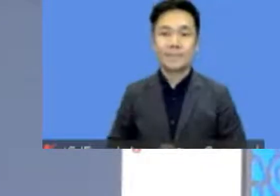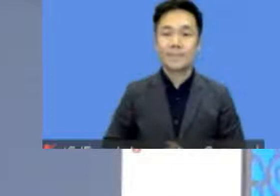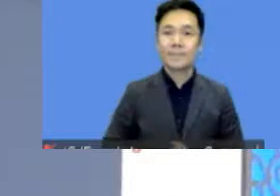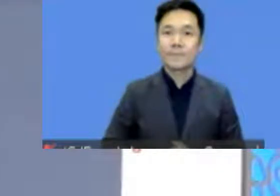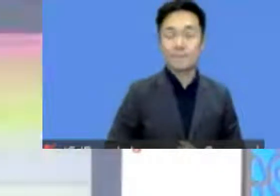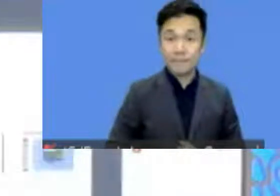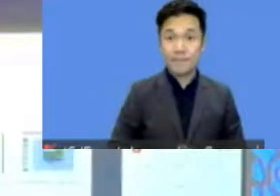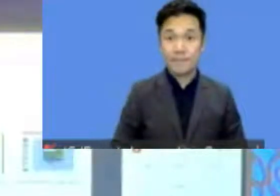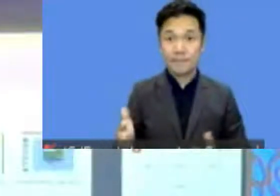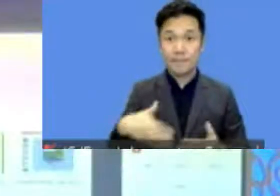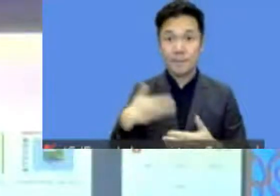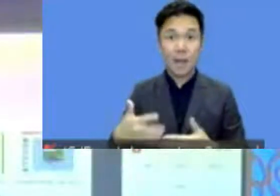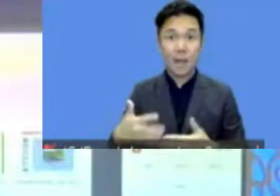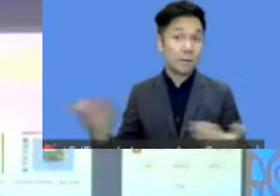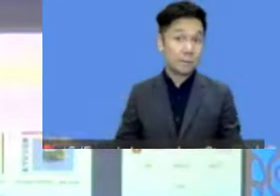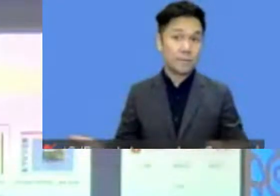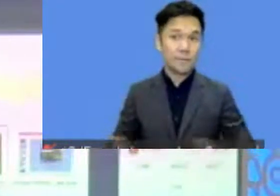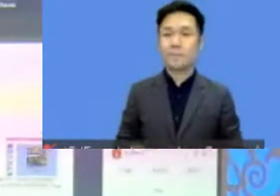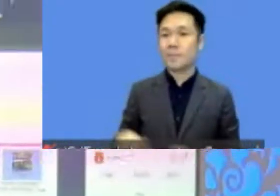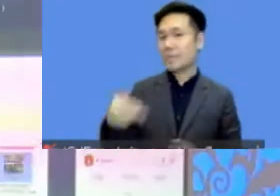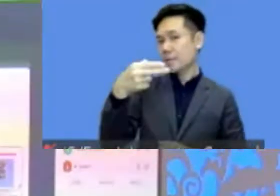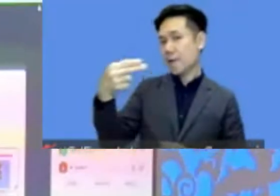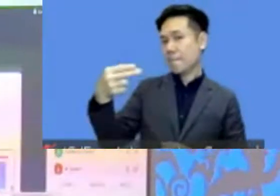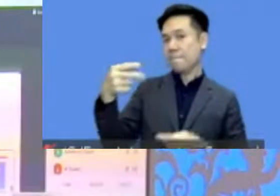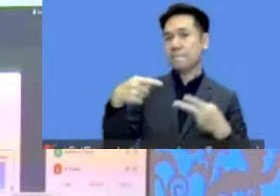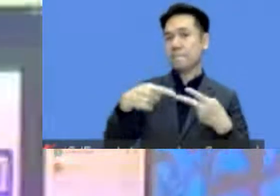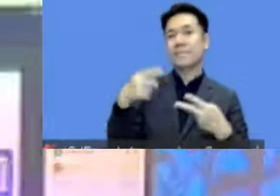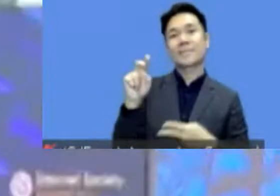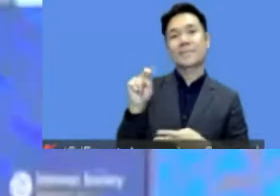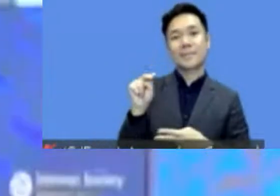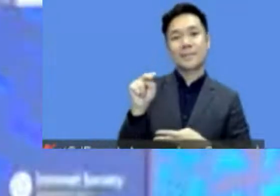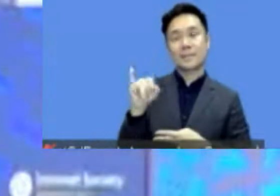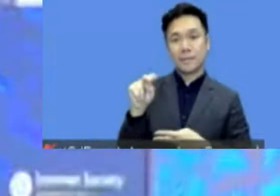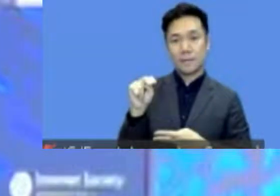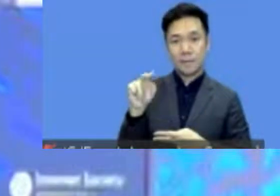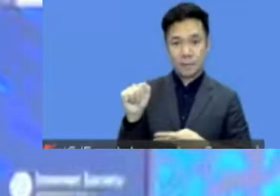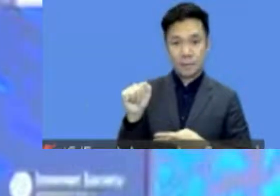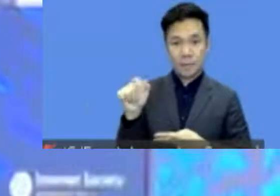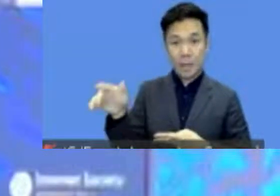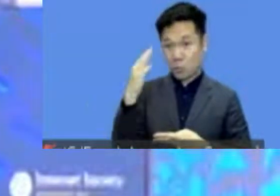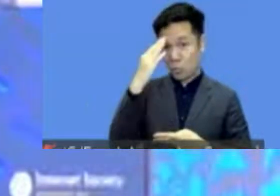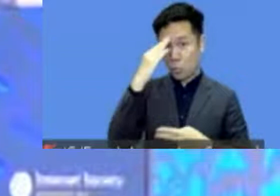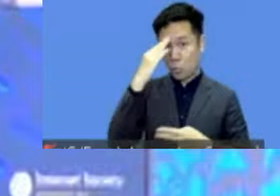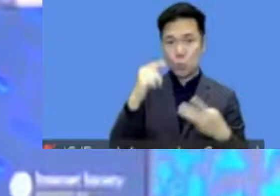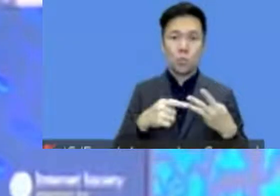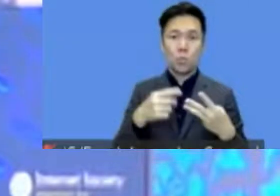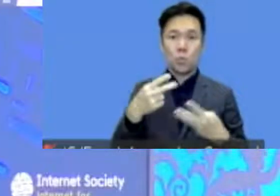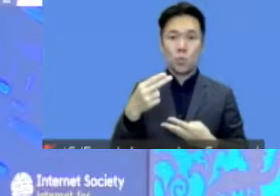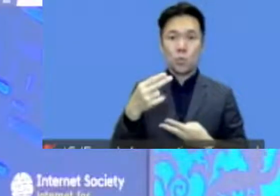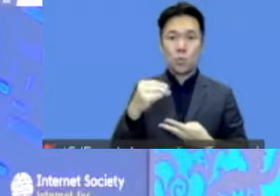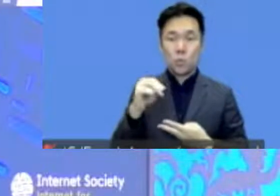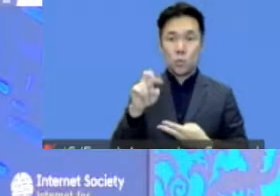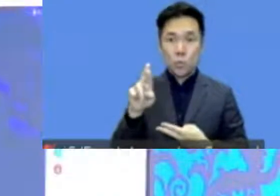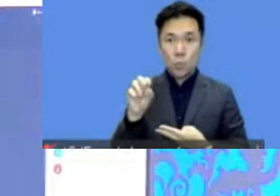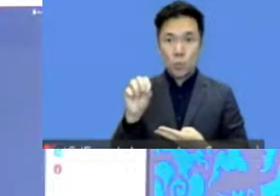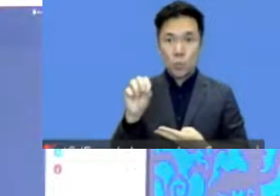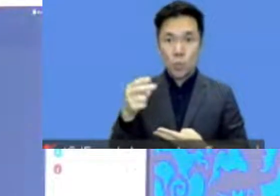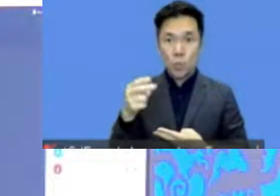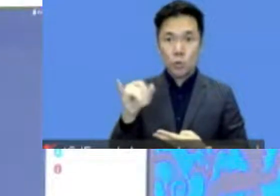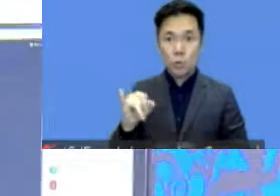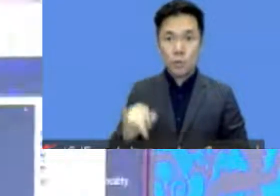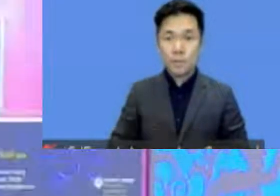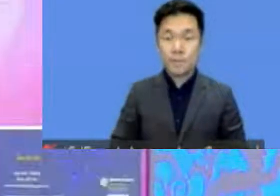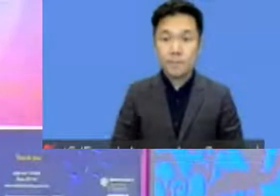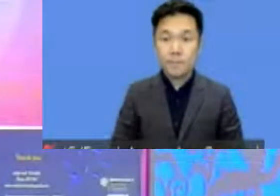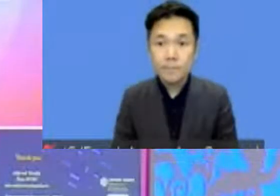the next speaker is Nina. I know Hiroshi has appeared briefly on the screen. Hiroshi,